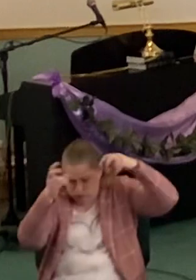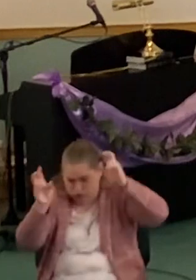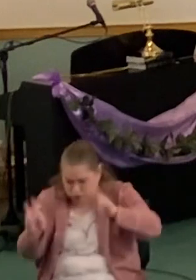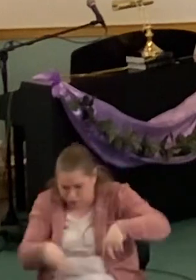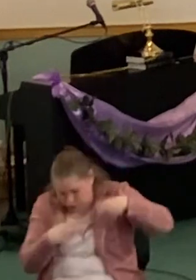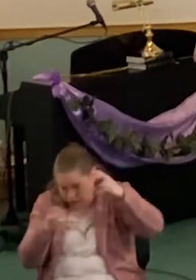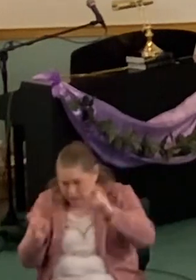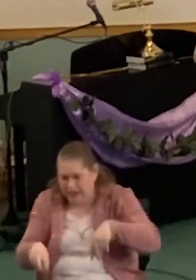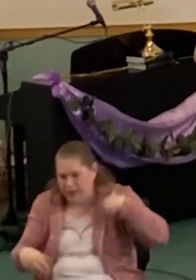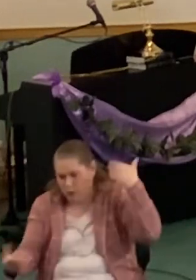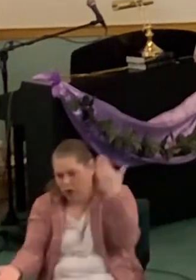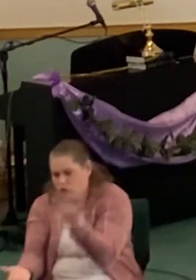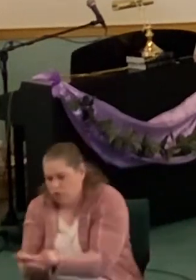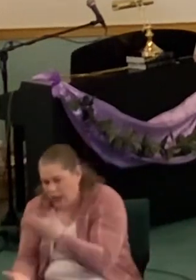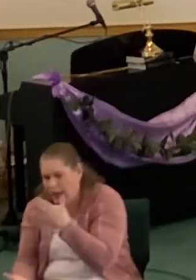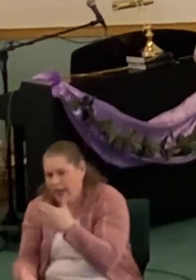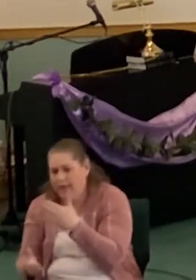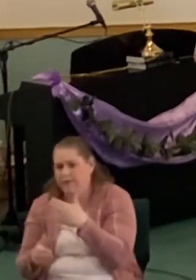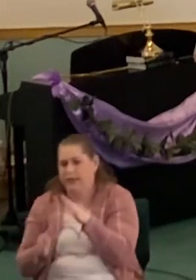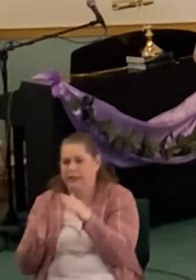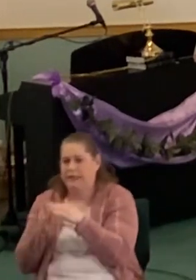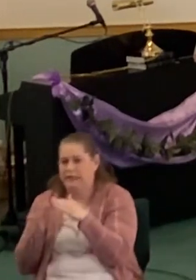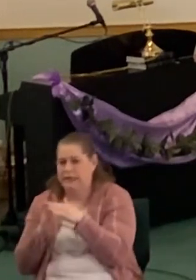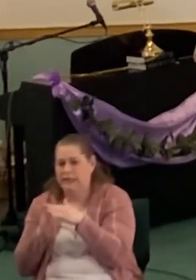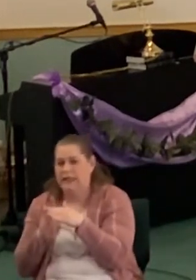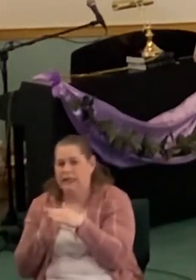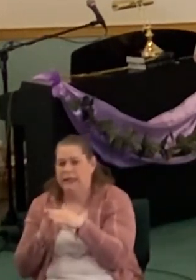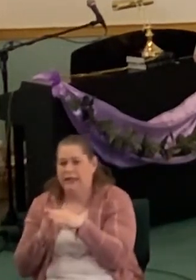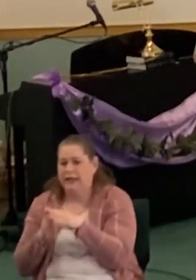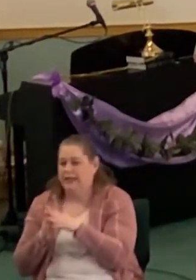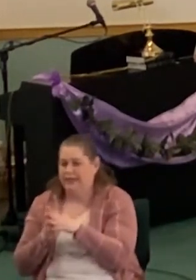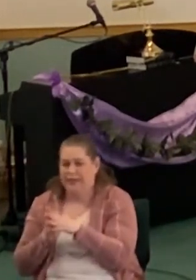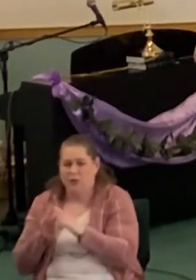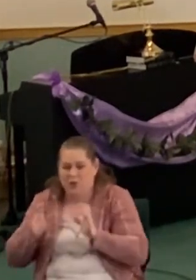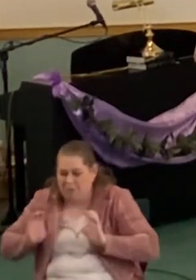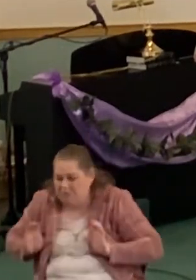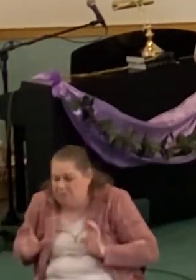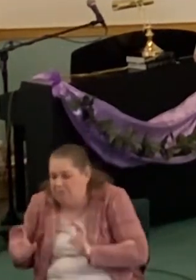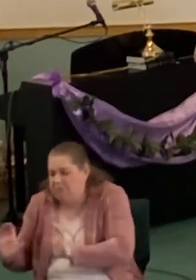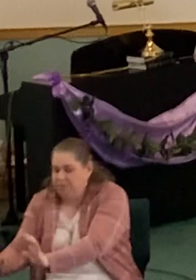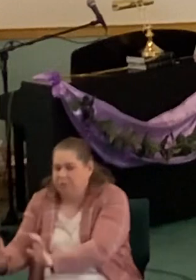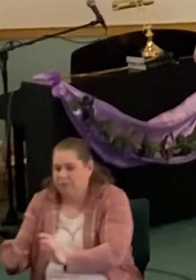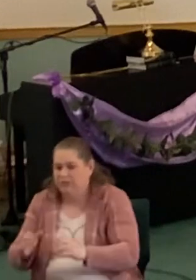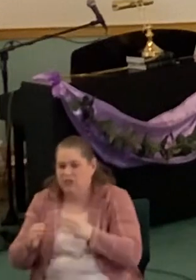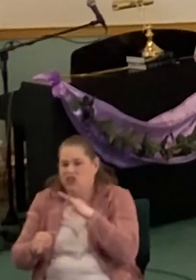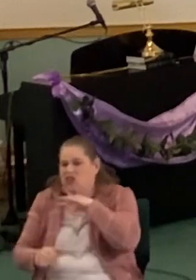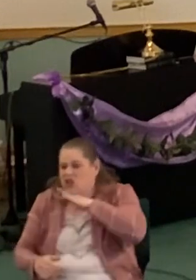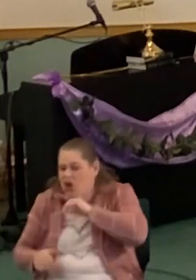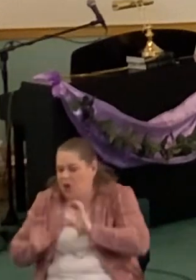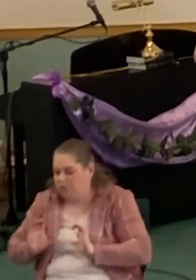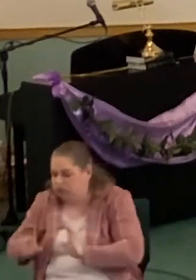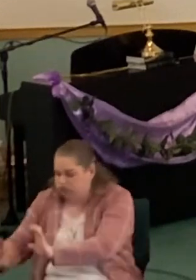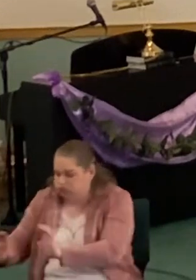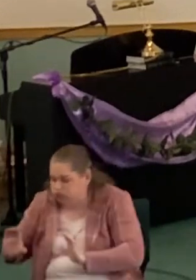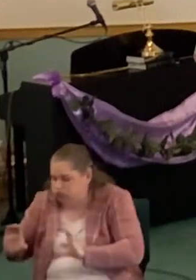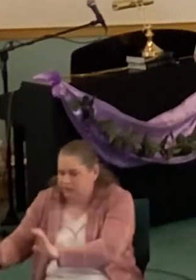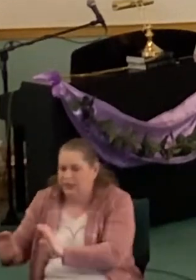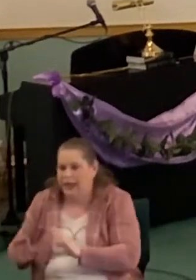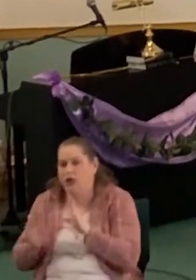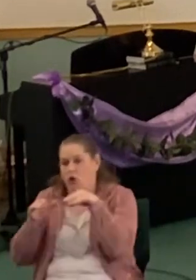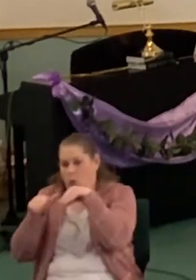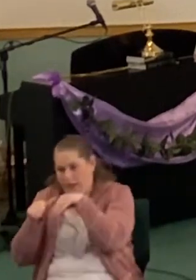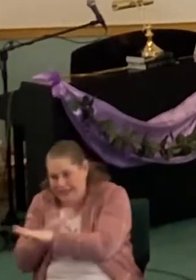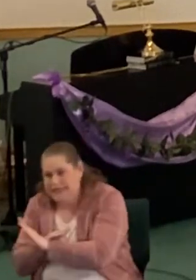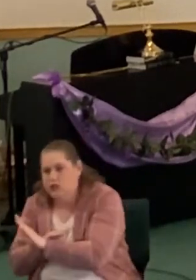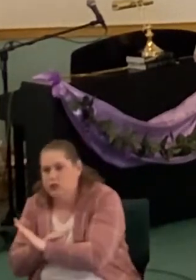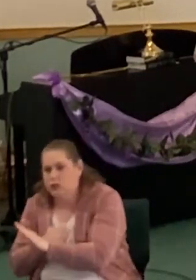they would just simply arrive at a city and they were so strong they would pile up dirt against the walls and they would just march up the heap of rubble, the dirt, and go right into the